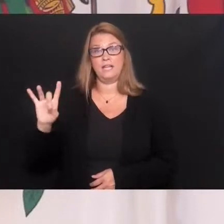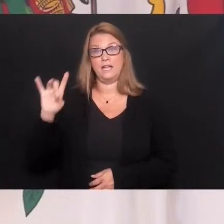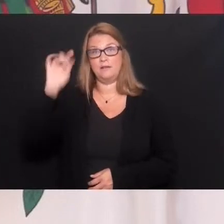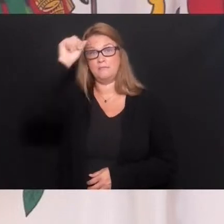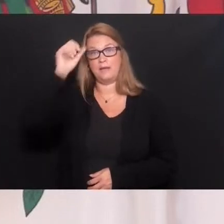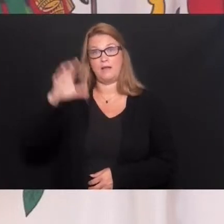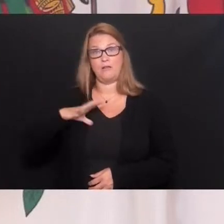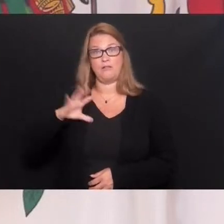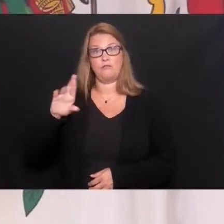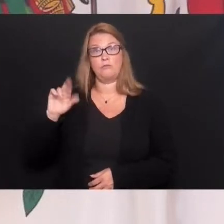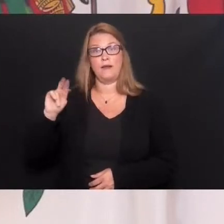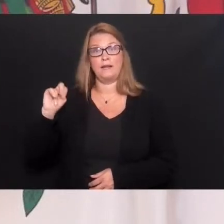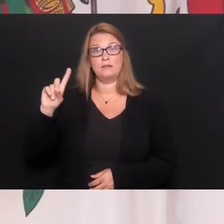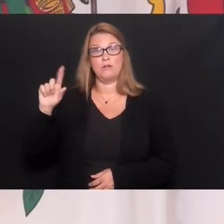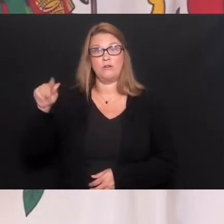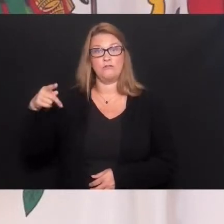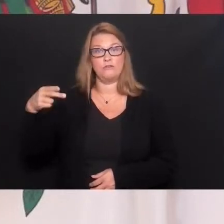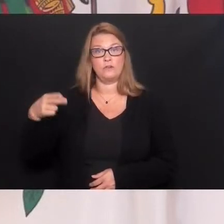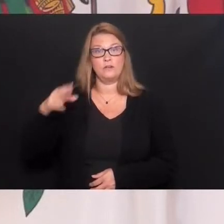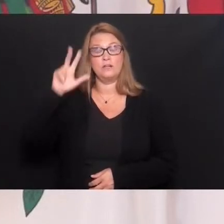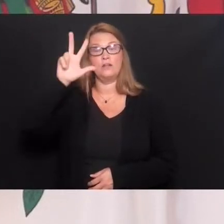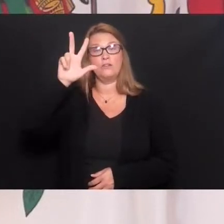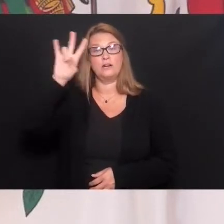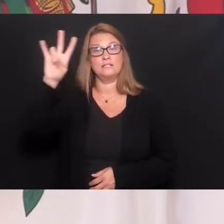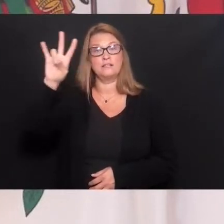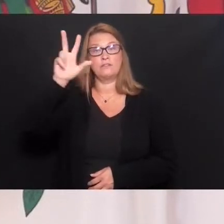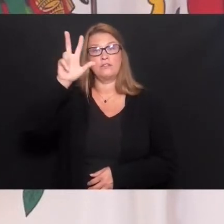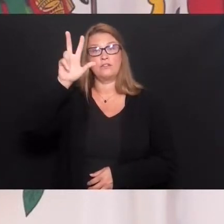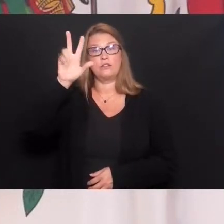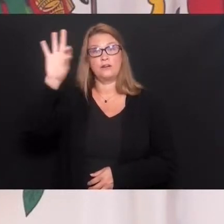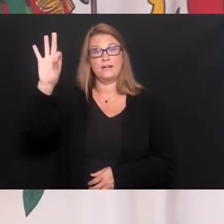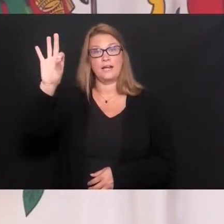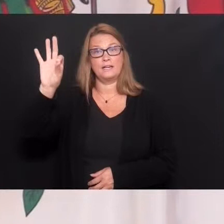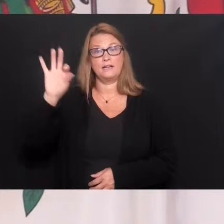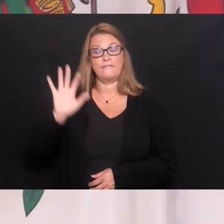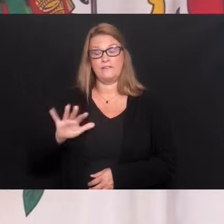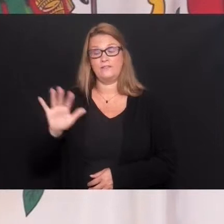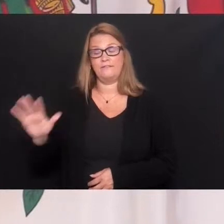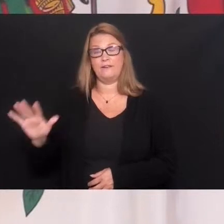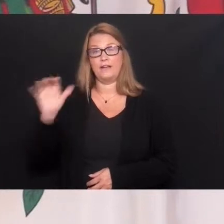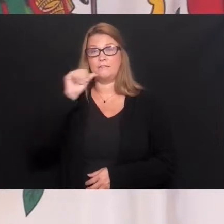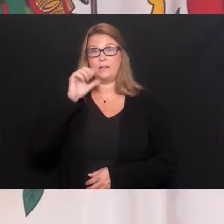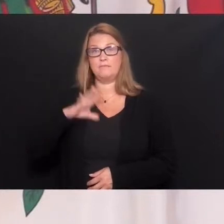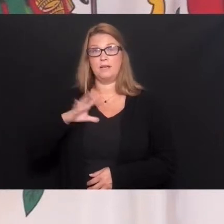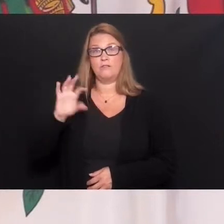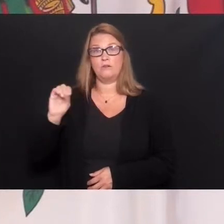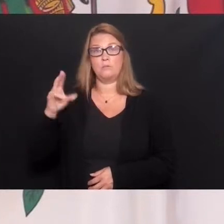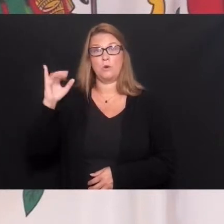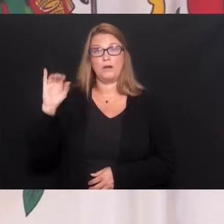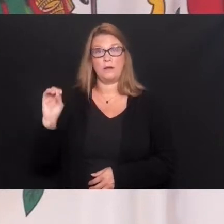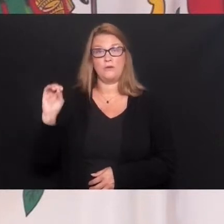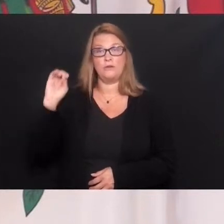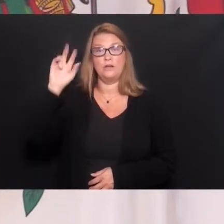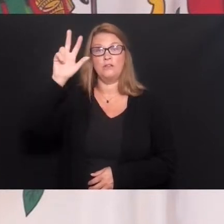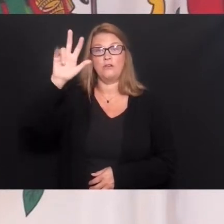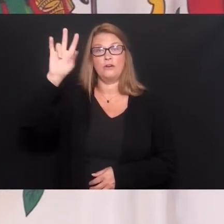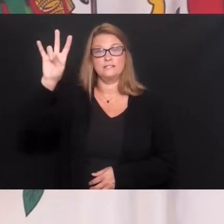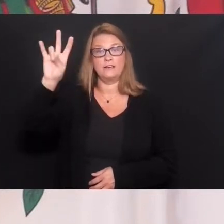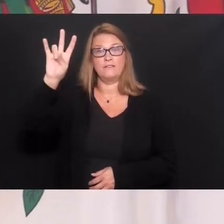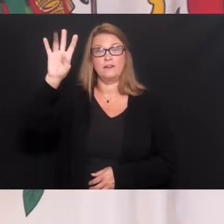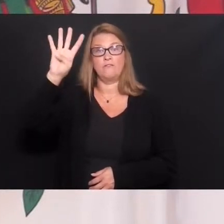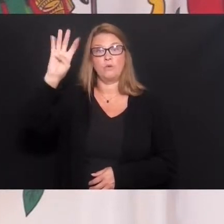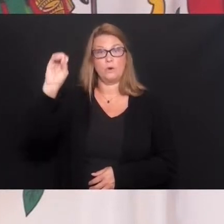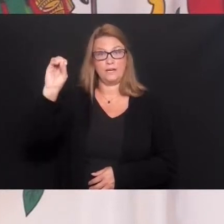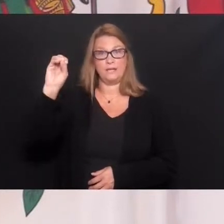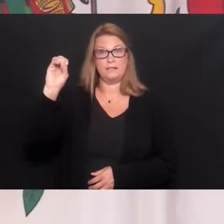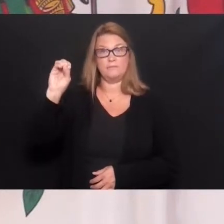male from Randolph County. The 3,739th death, a 55-year-old female from Ohio County. The